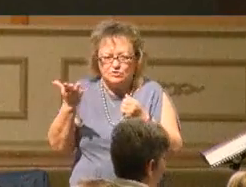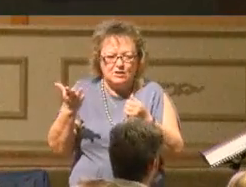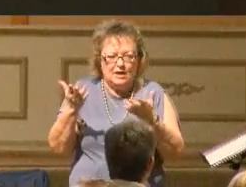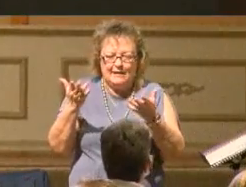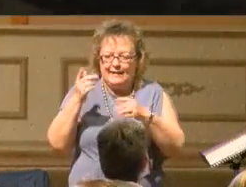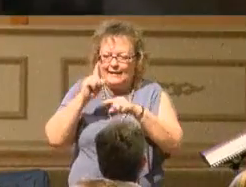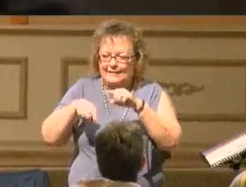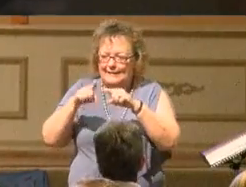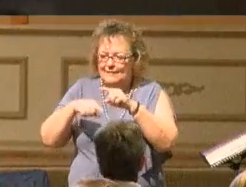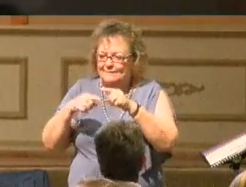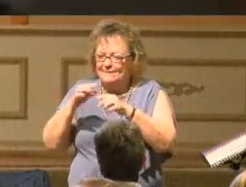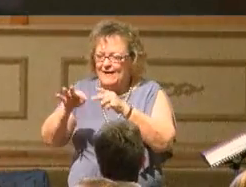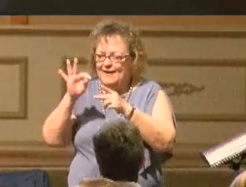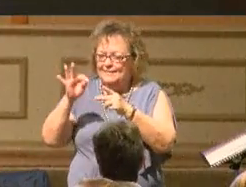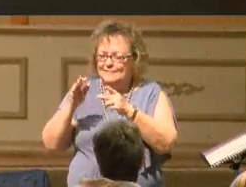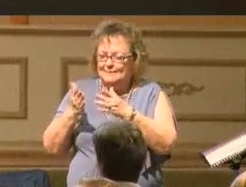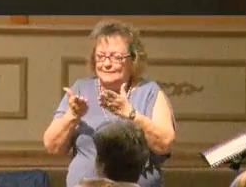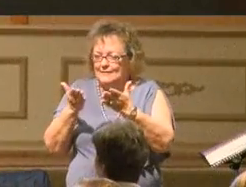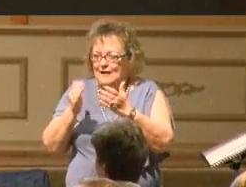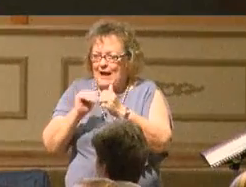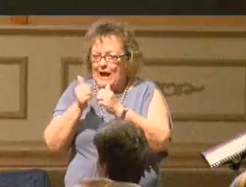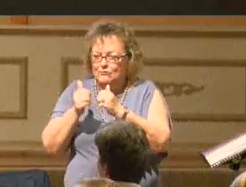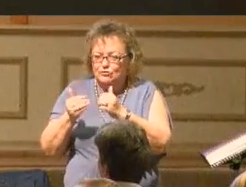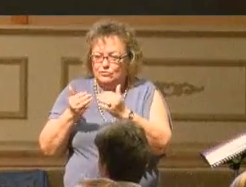get there that I could find.